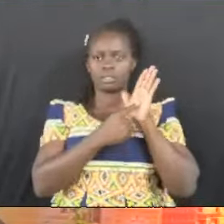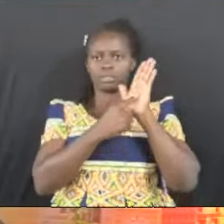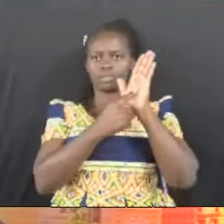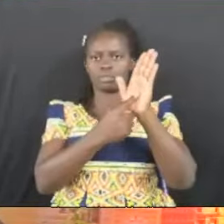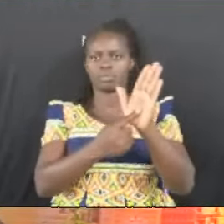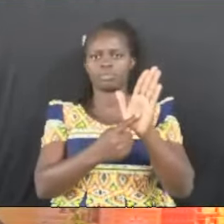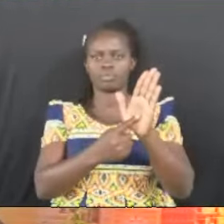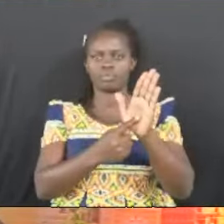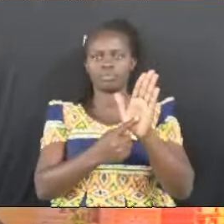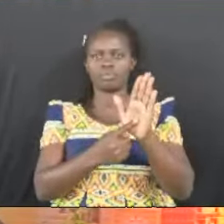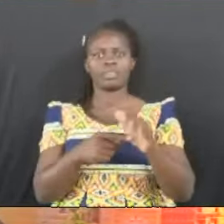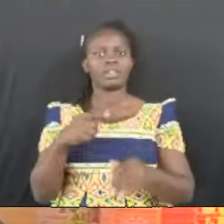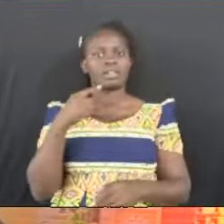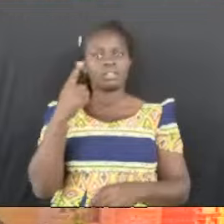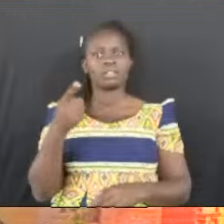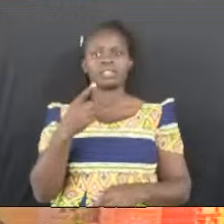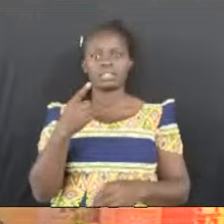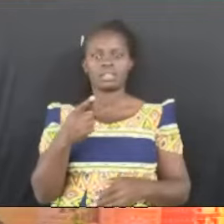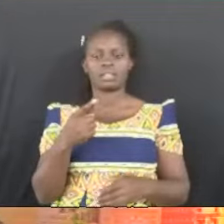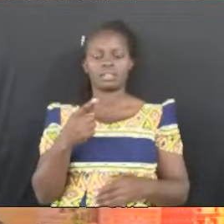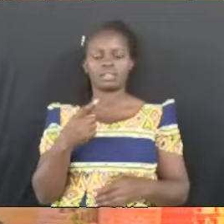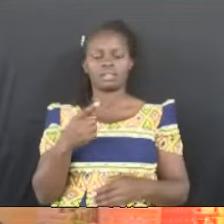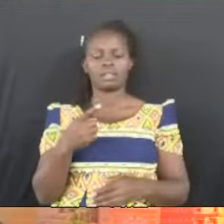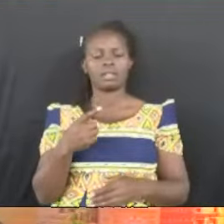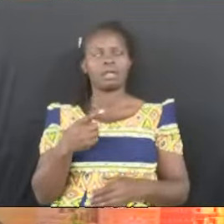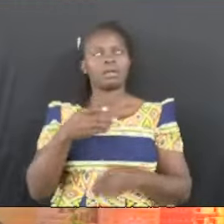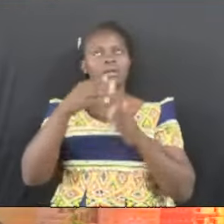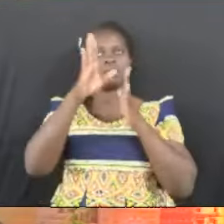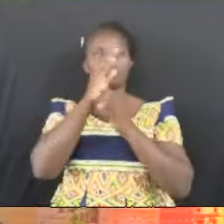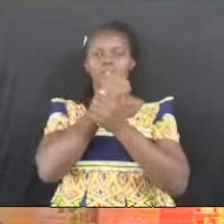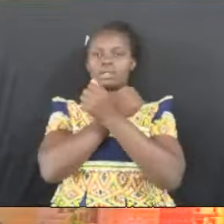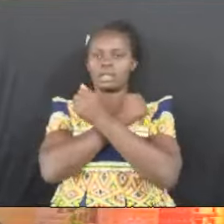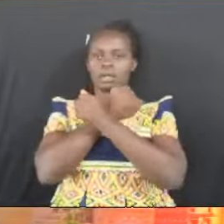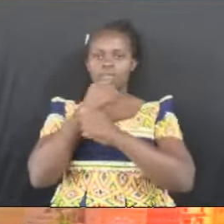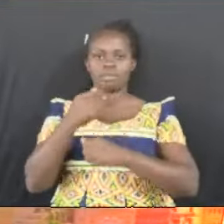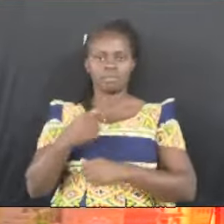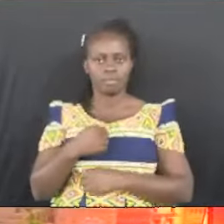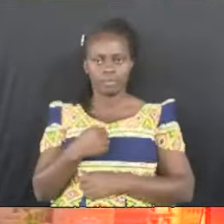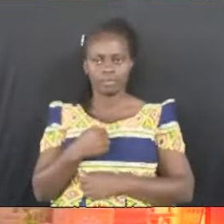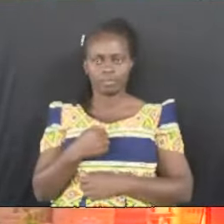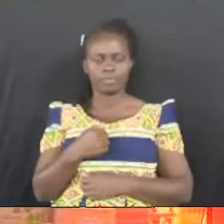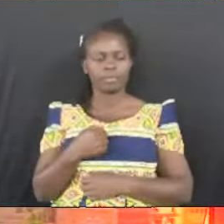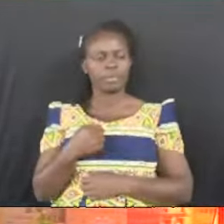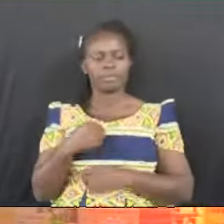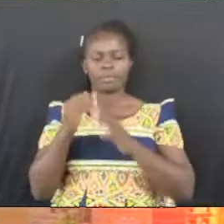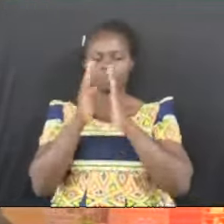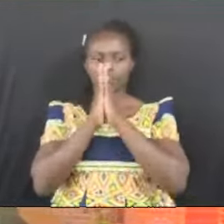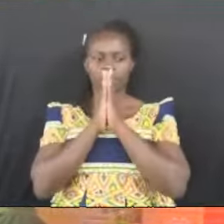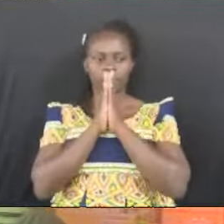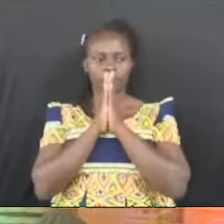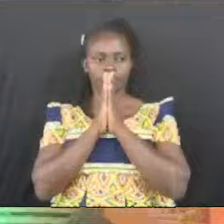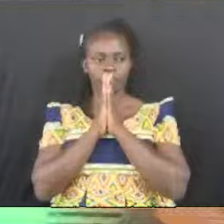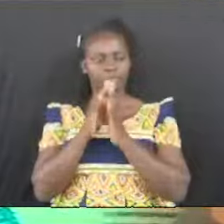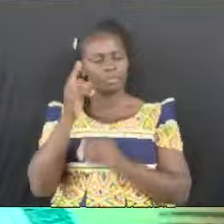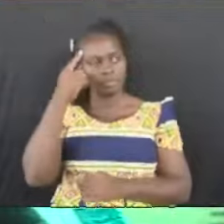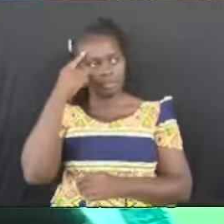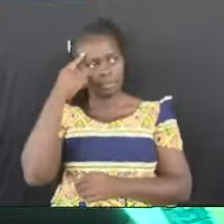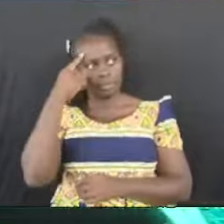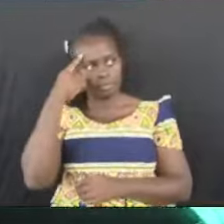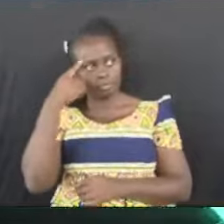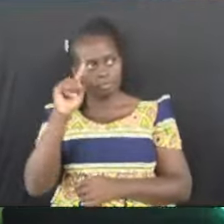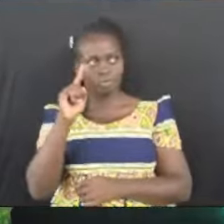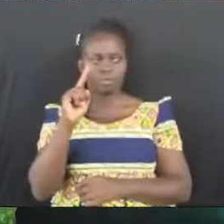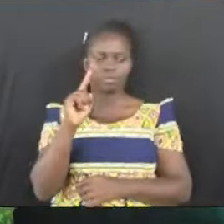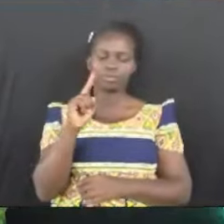me. You know? So I pray for the person, because that is the Christian